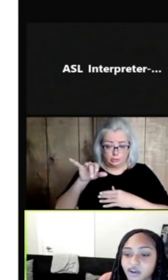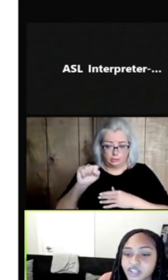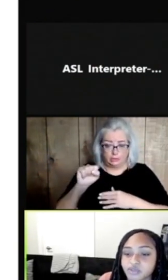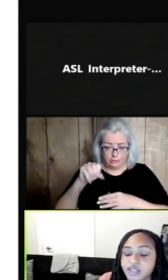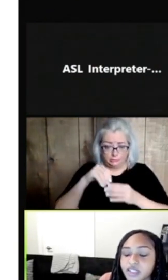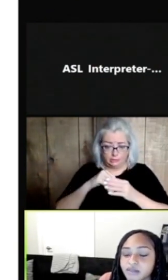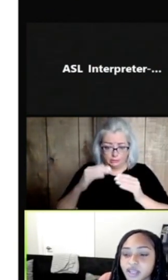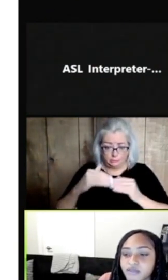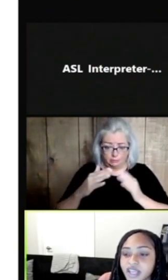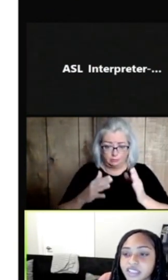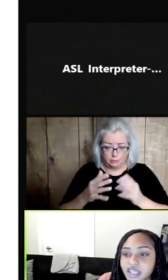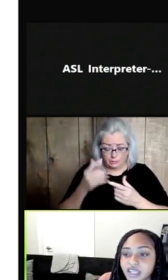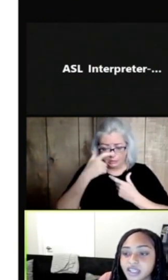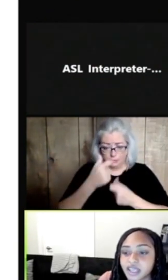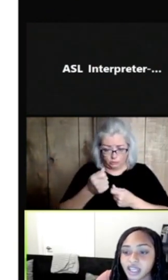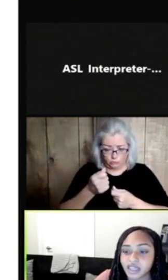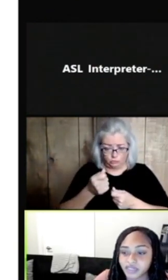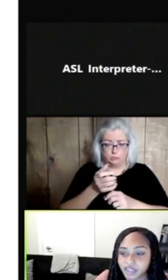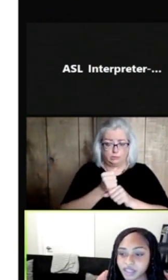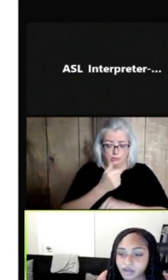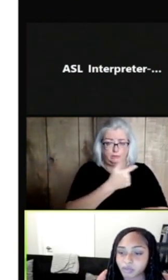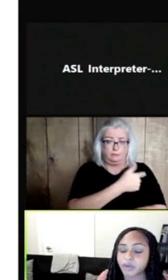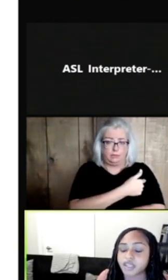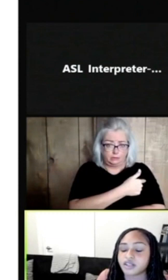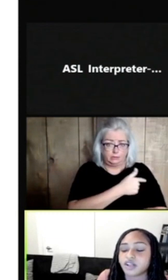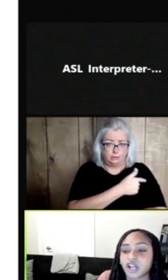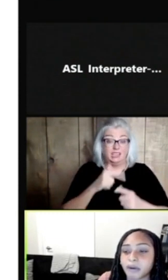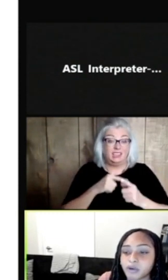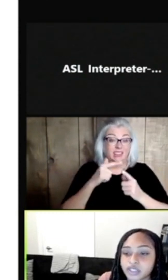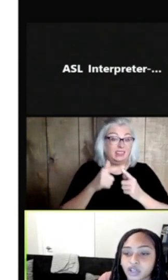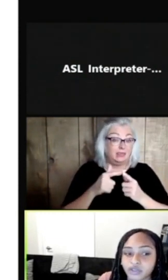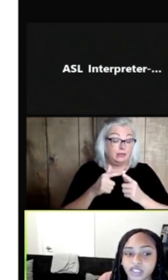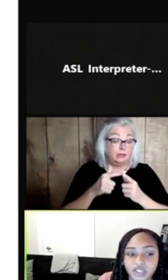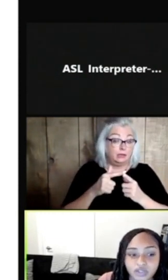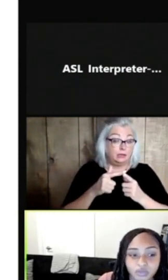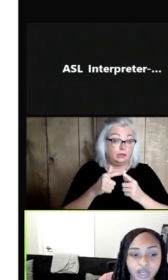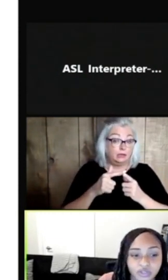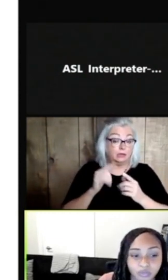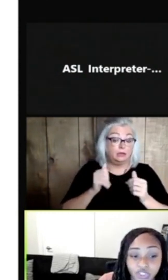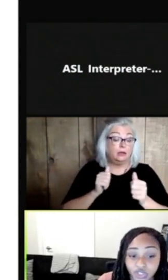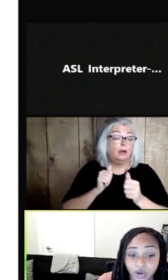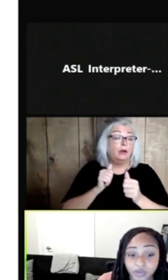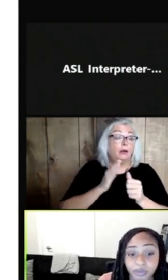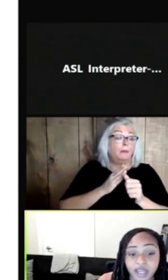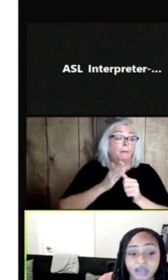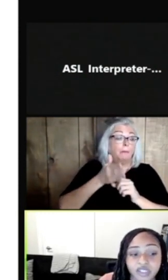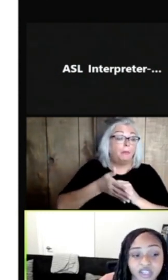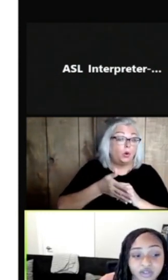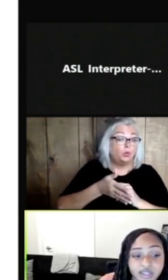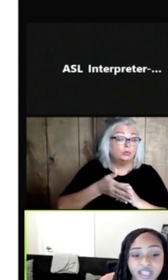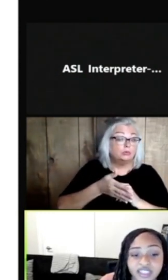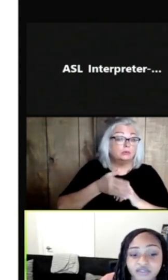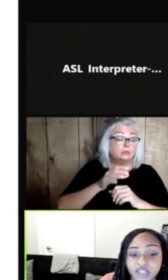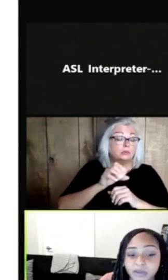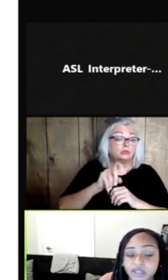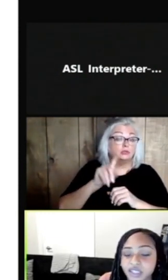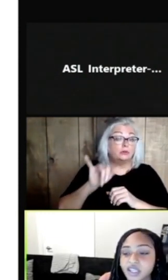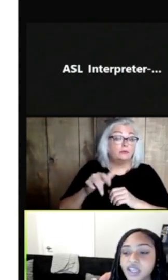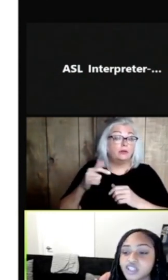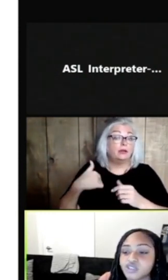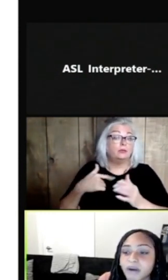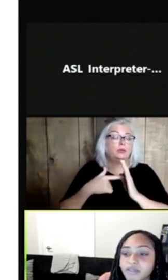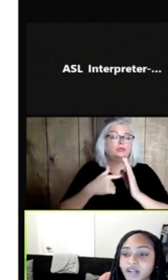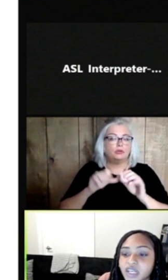of they are interested in being vaccinated. Then when we conduct our post surveys, we show that we're able to increase that